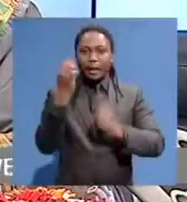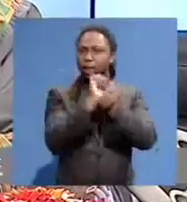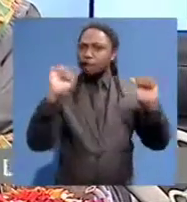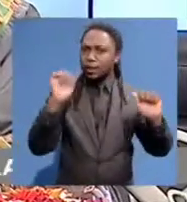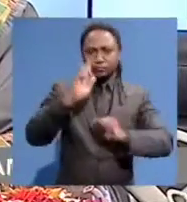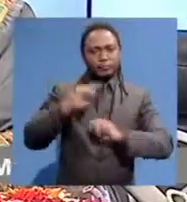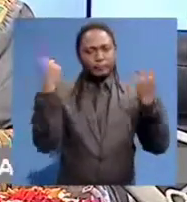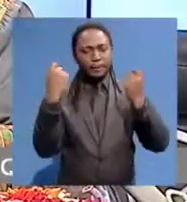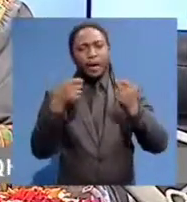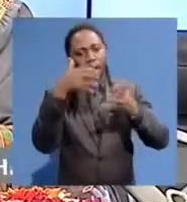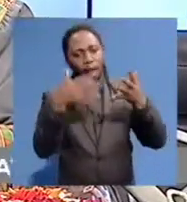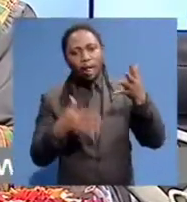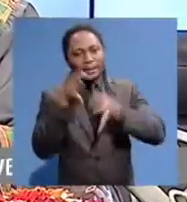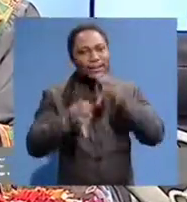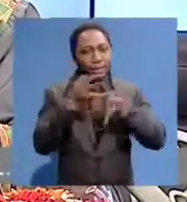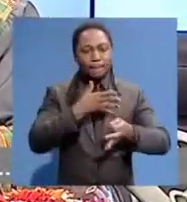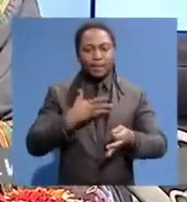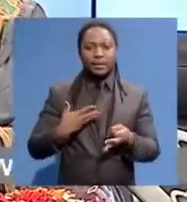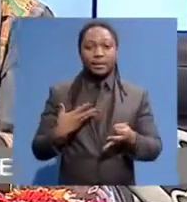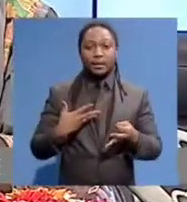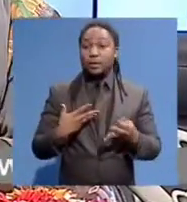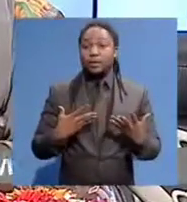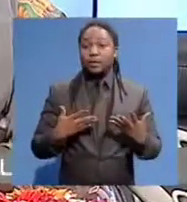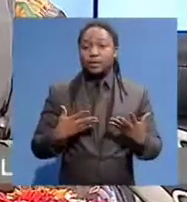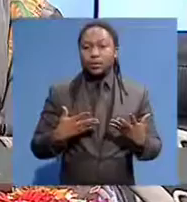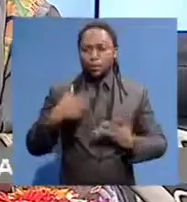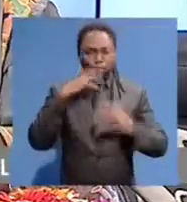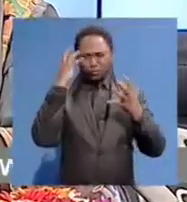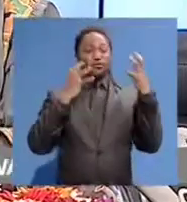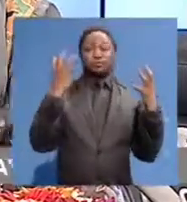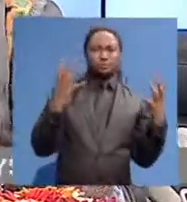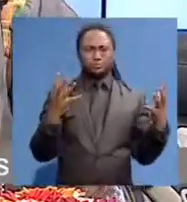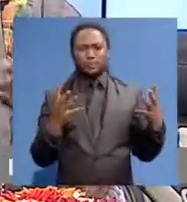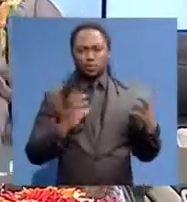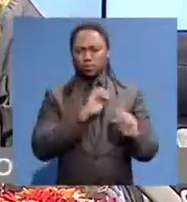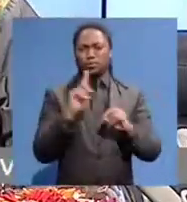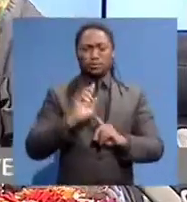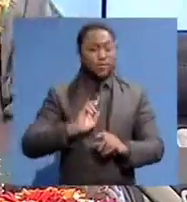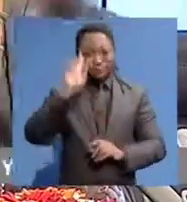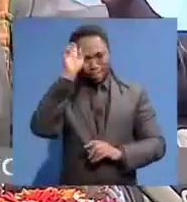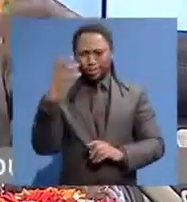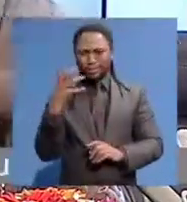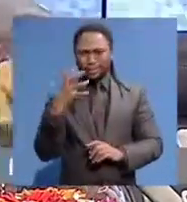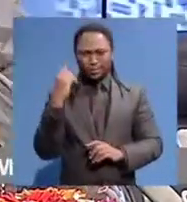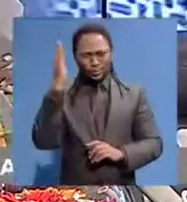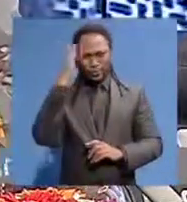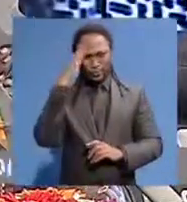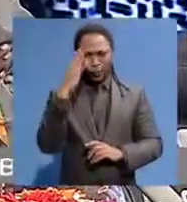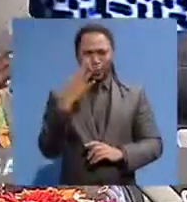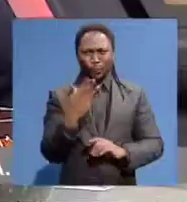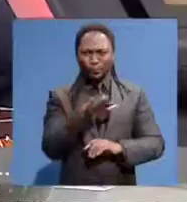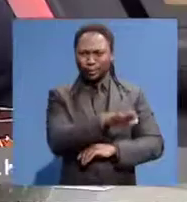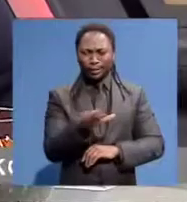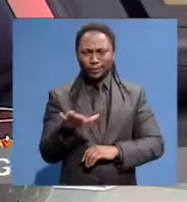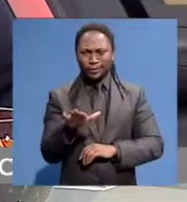celebrate from Toso, you know. I mean, we were a little bit confused, like, yo, Madiba, I mean, hey, we were kids and everybody's shouting and everybody's